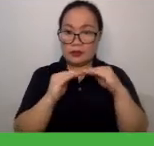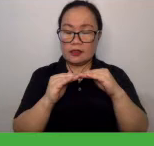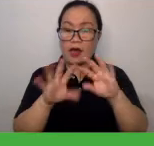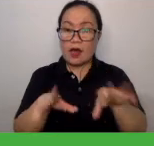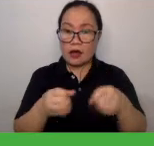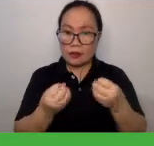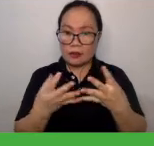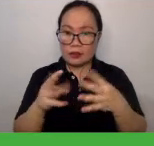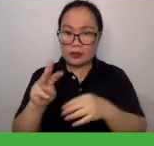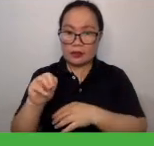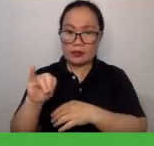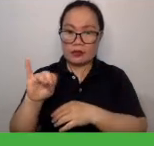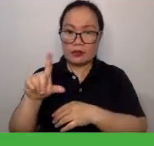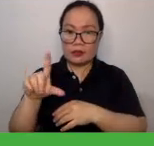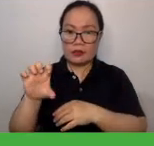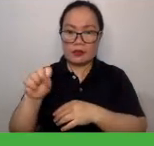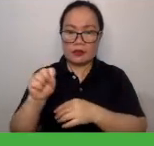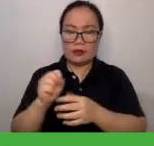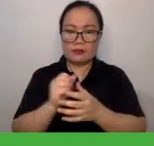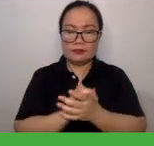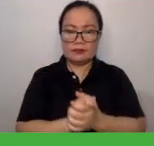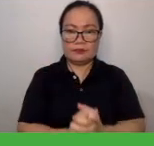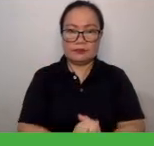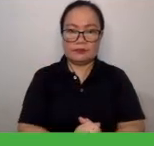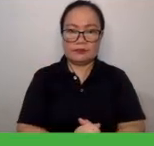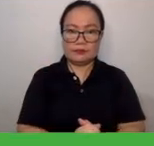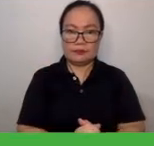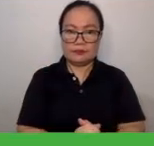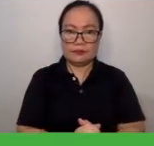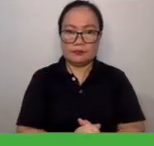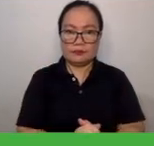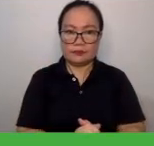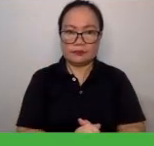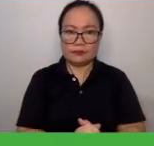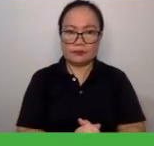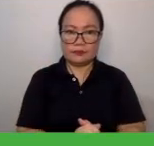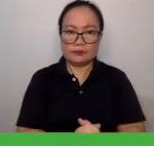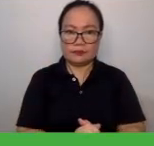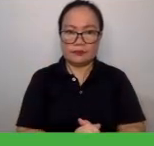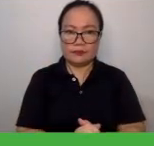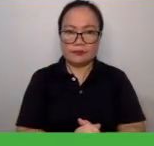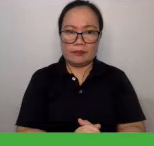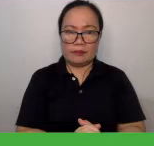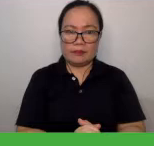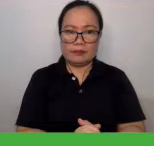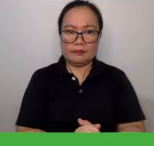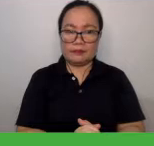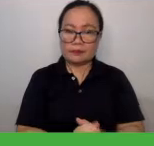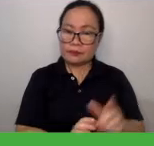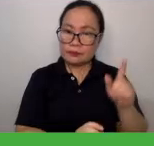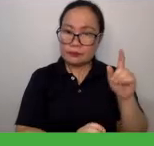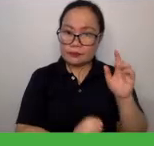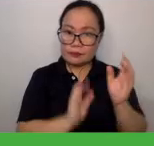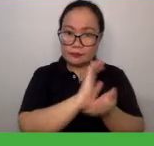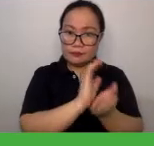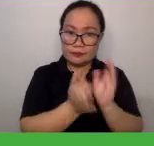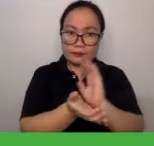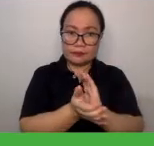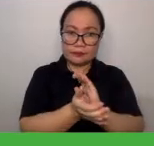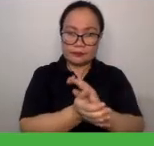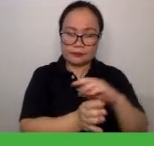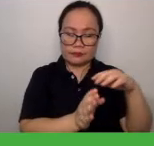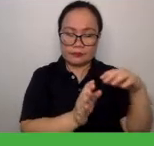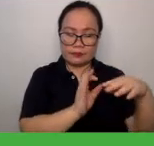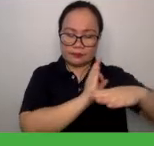we have in 15,840 feet? Okay, so ang conversion natin this time